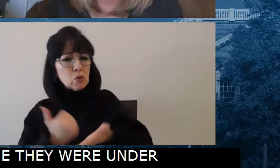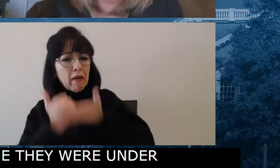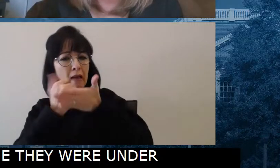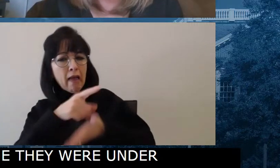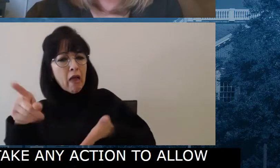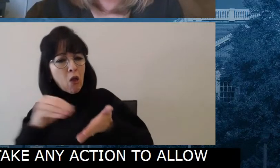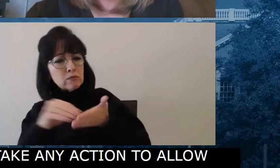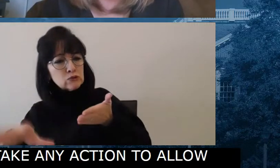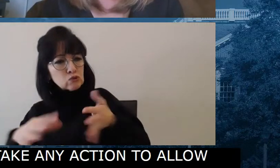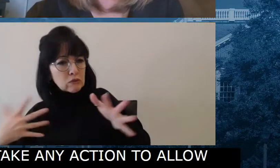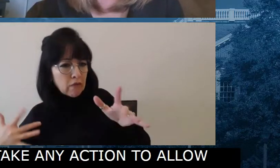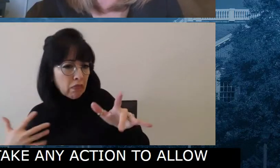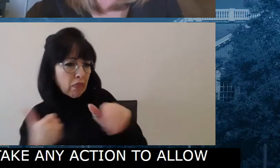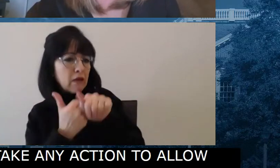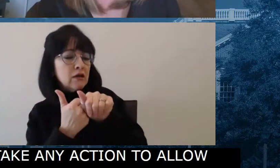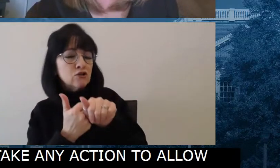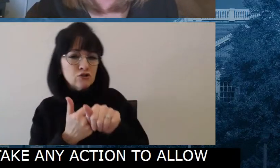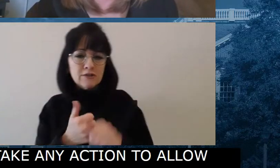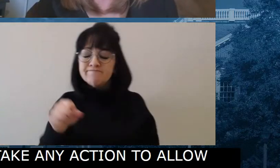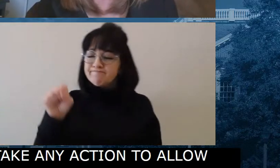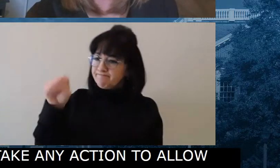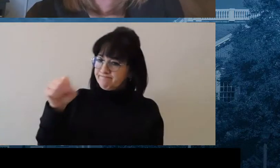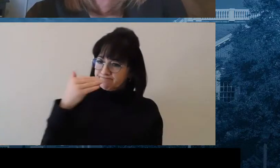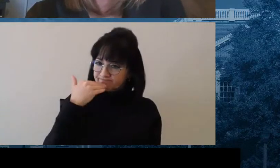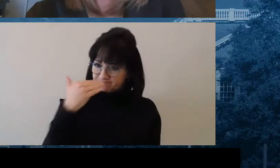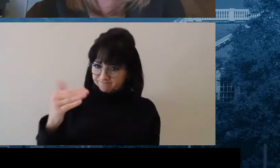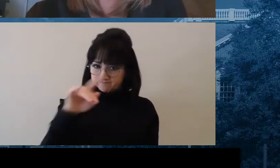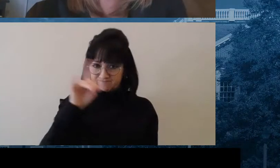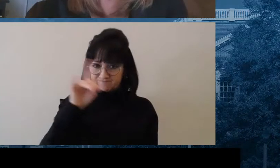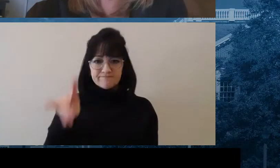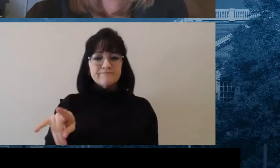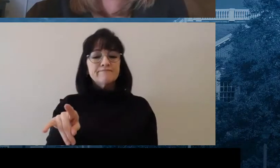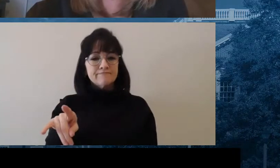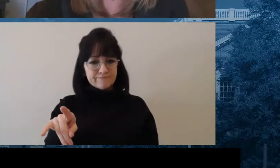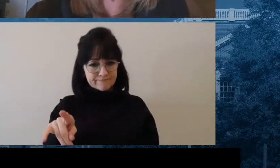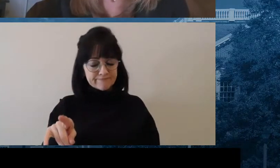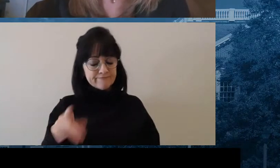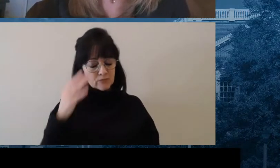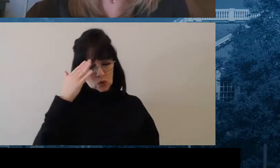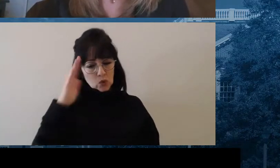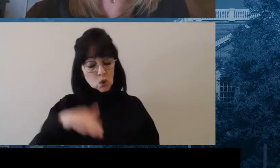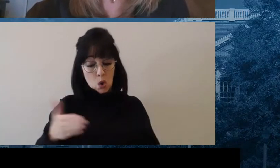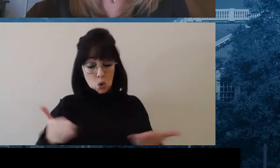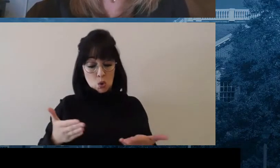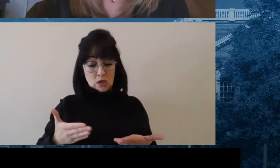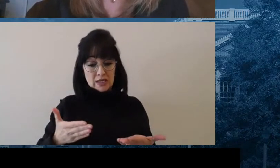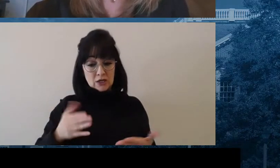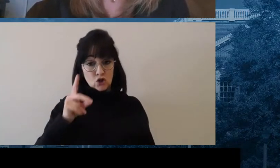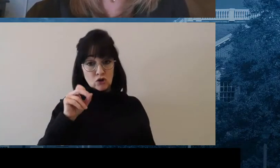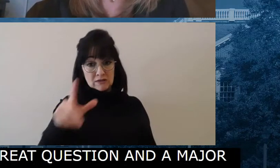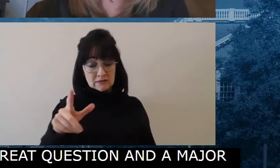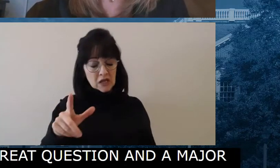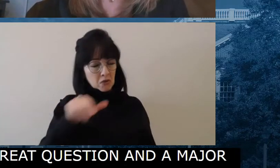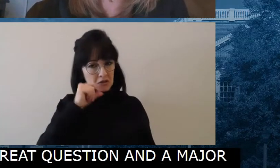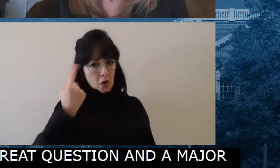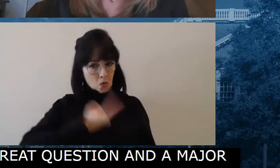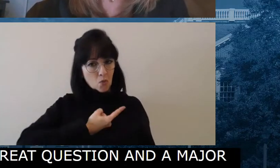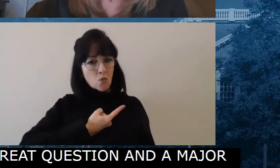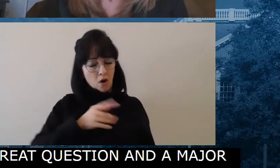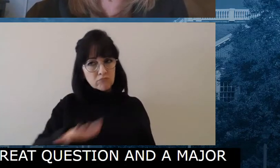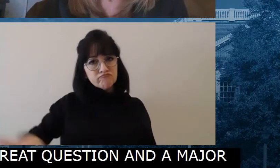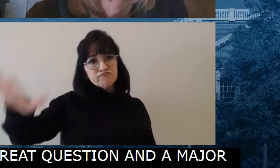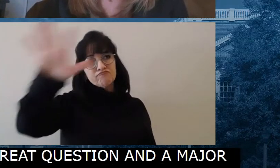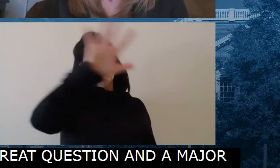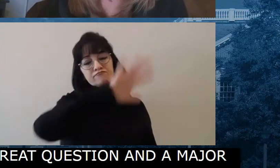great question, and it's a major focus. I know here in Delaware and across the country is to do some sort of assessment